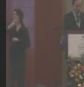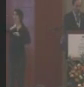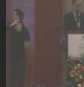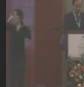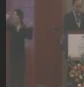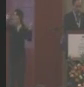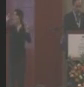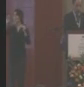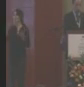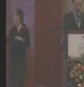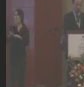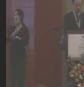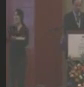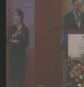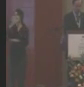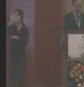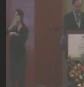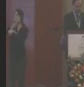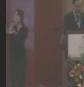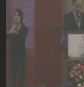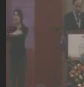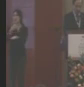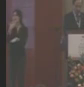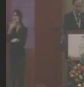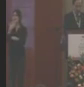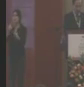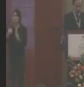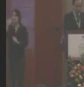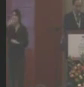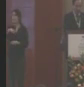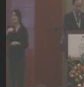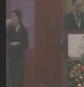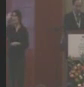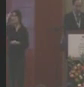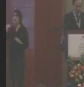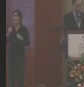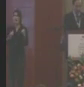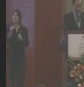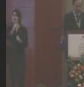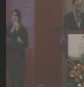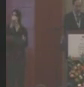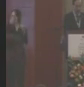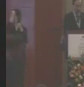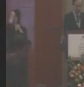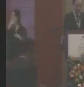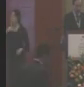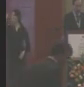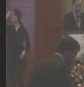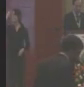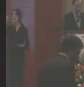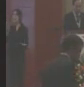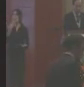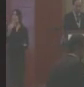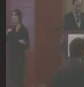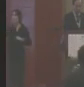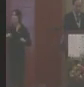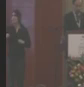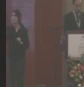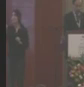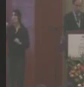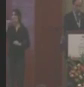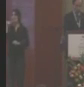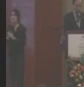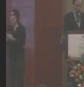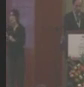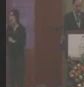know if there is a major event in less than 5 minutes. Besides, having also a system to send